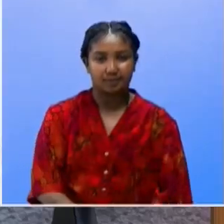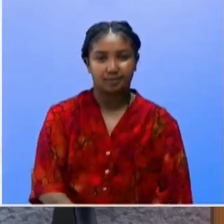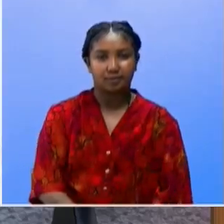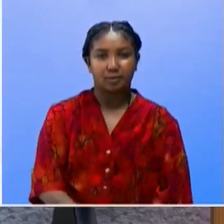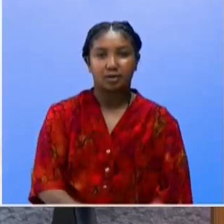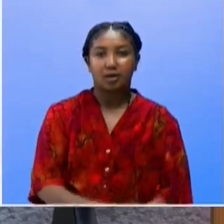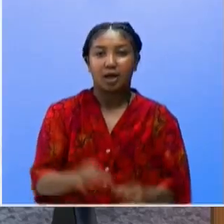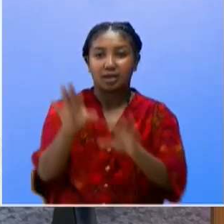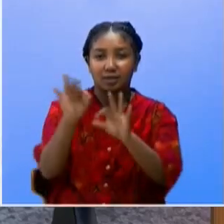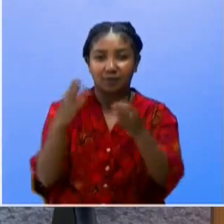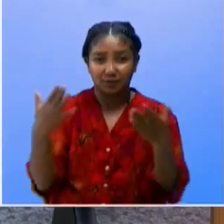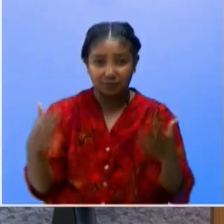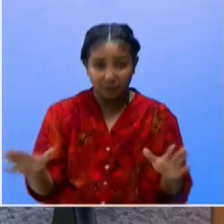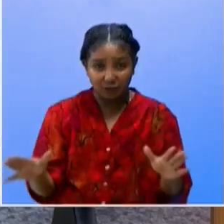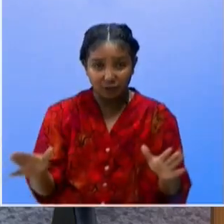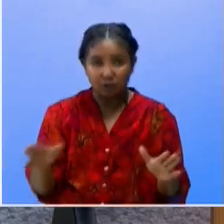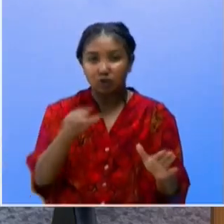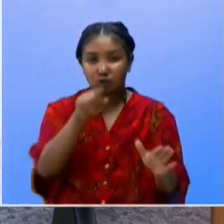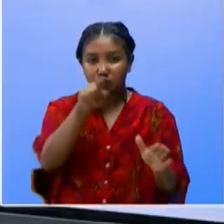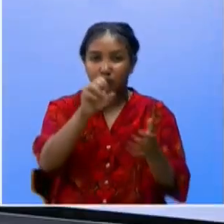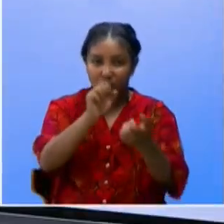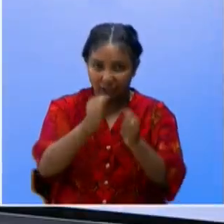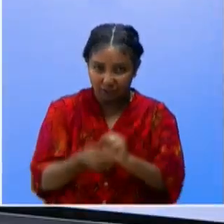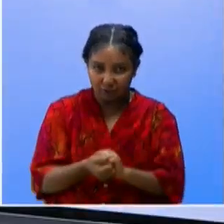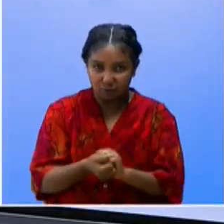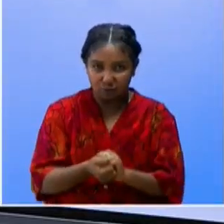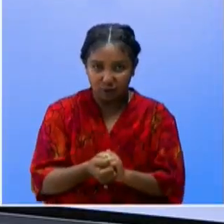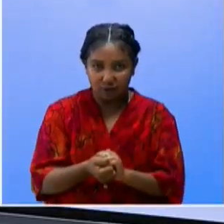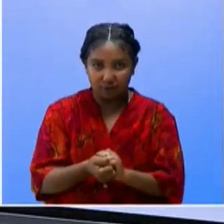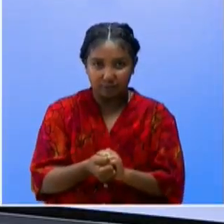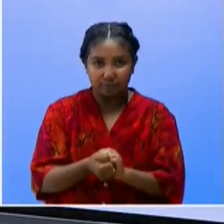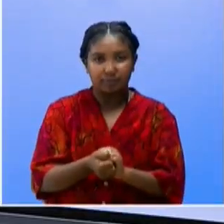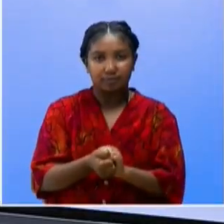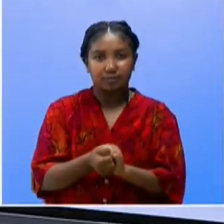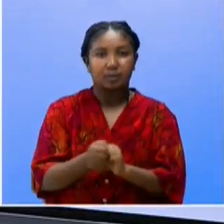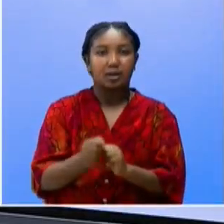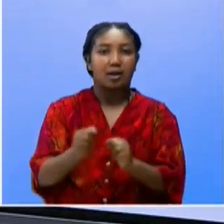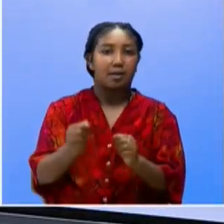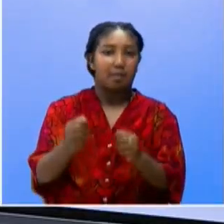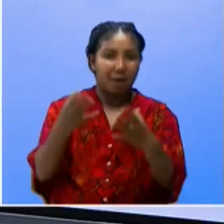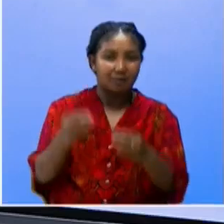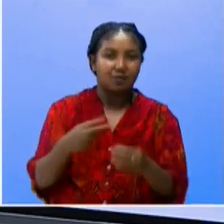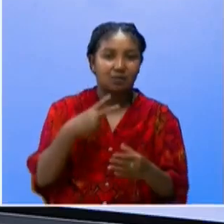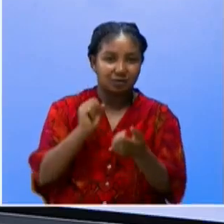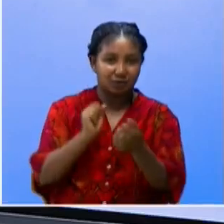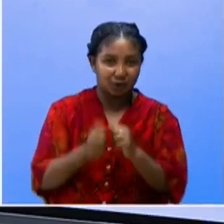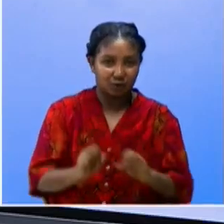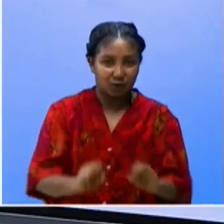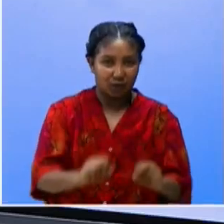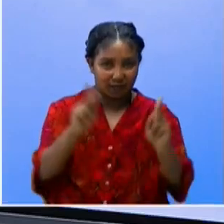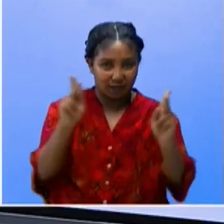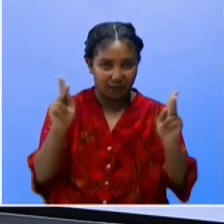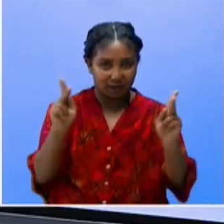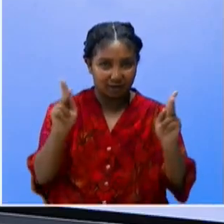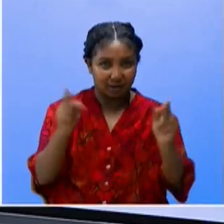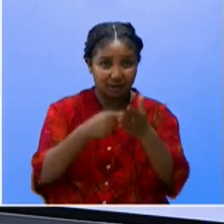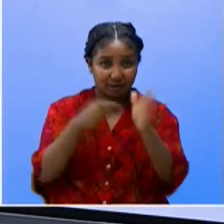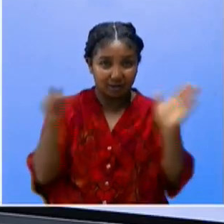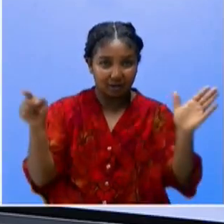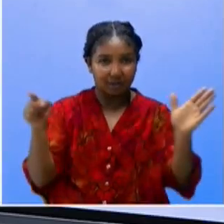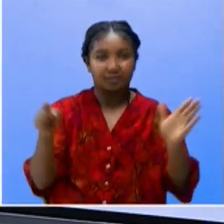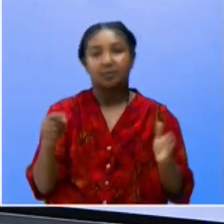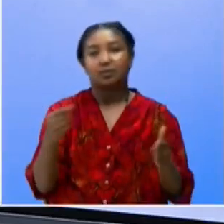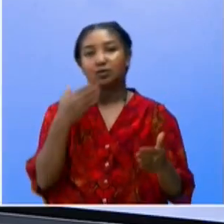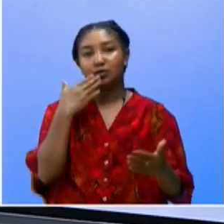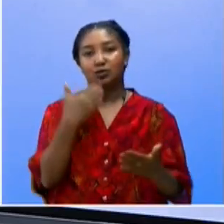After you identify that, you are going to change into what? Then passive voice. Am I clear?